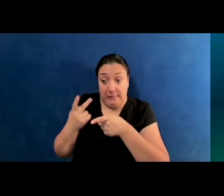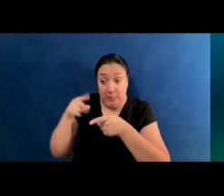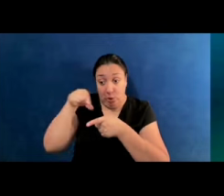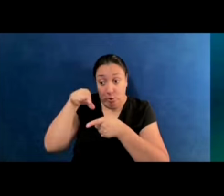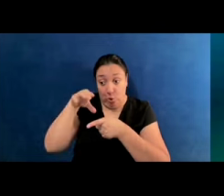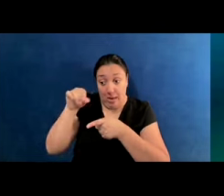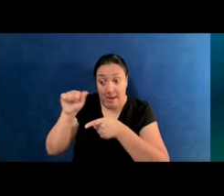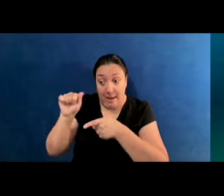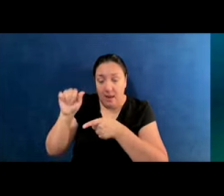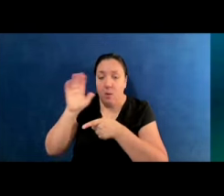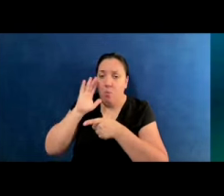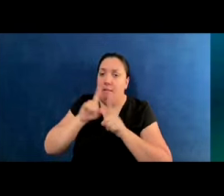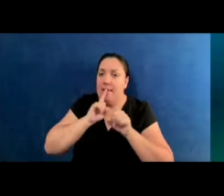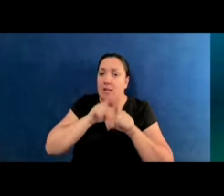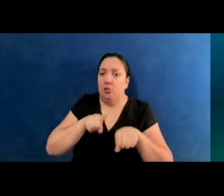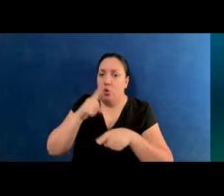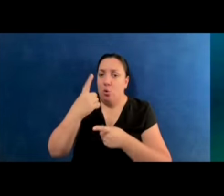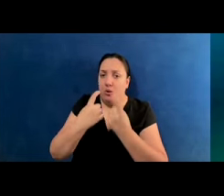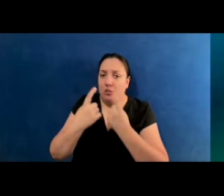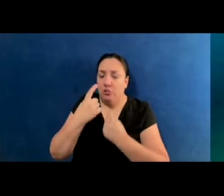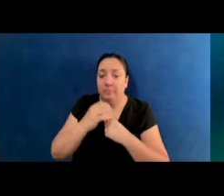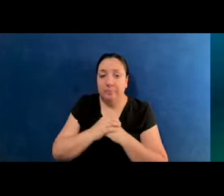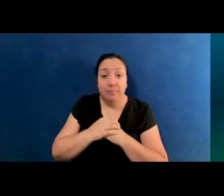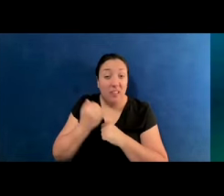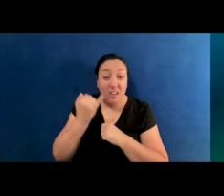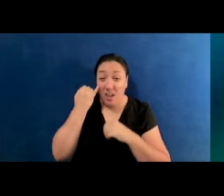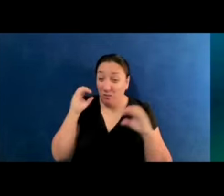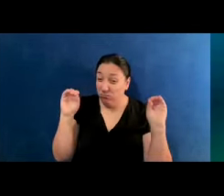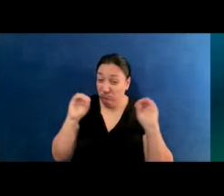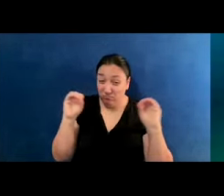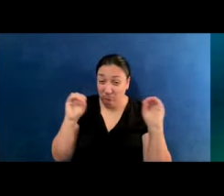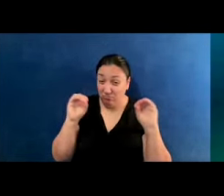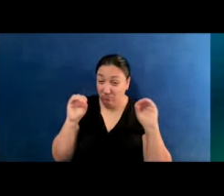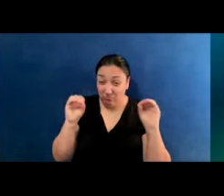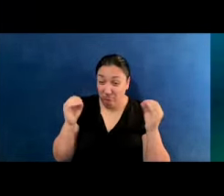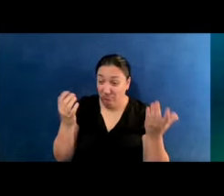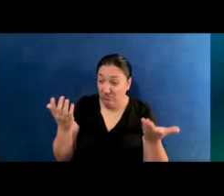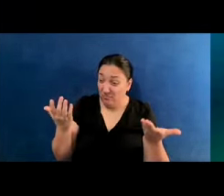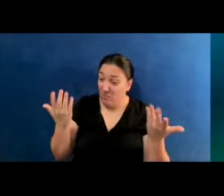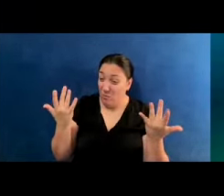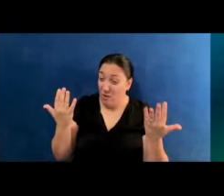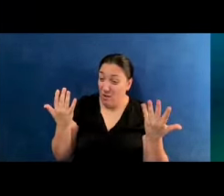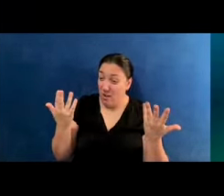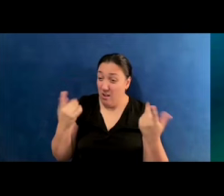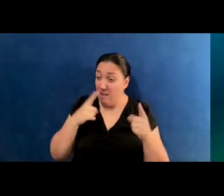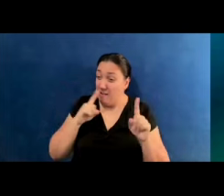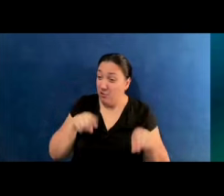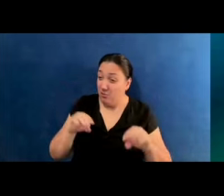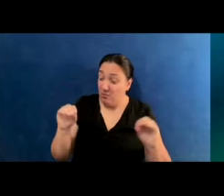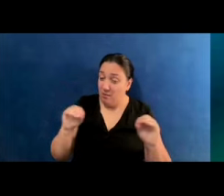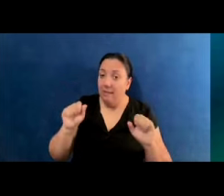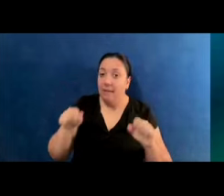during the webinar. If your question is not answered, you may also email